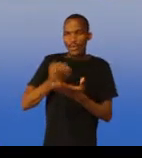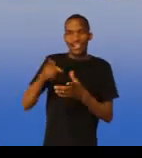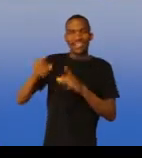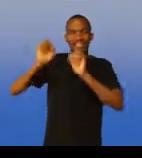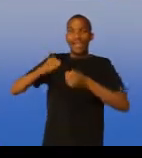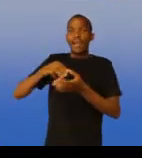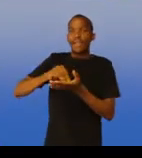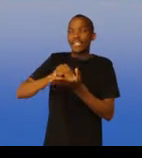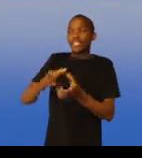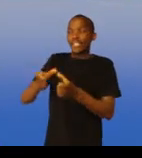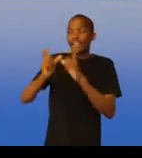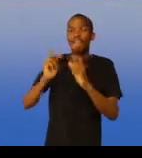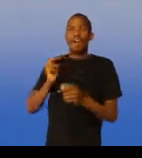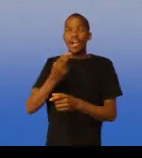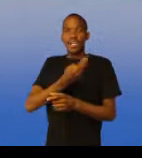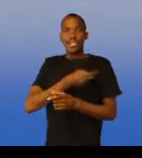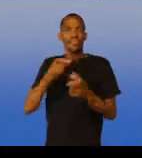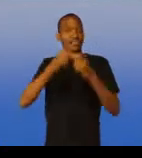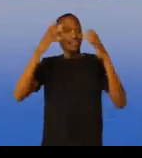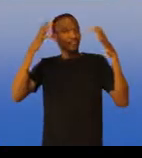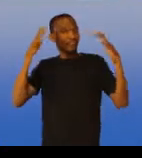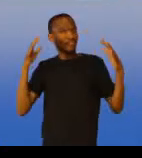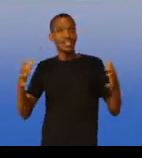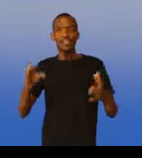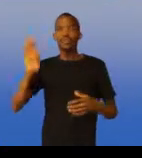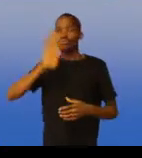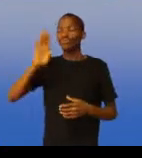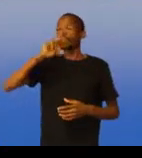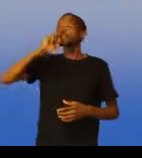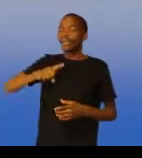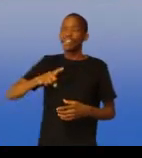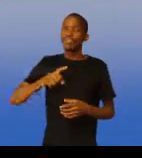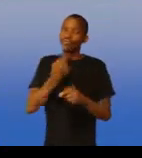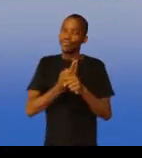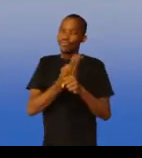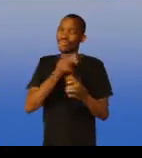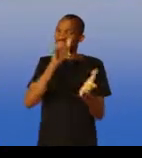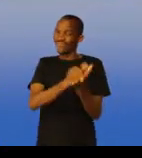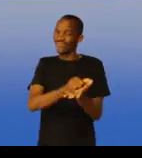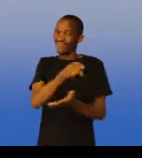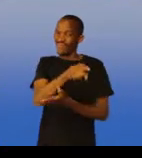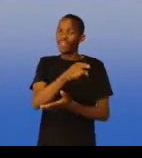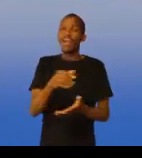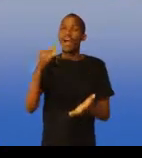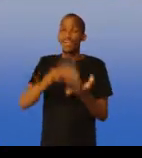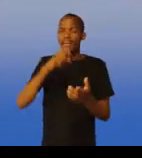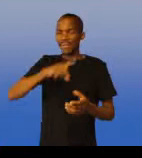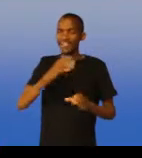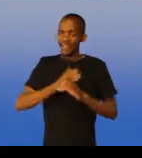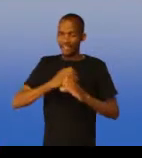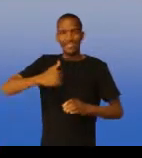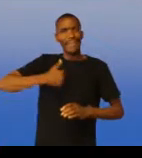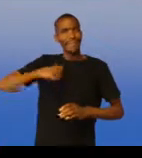us medication is a great thing, and therefore, Botswana, let us take advantage of that and see to the point that we take care of